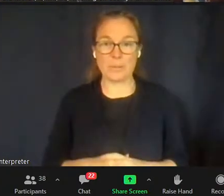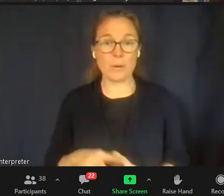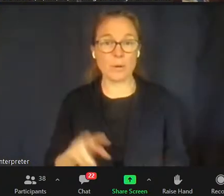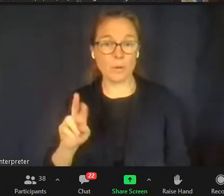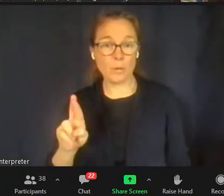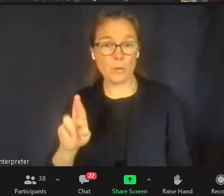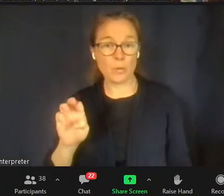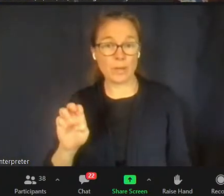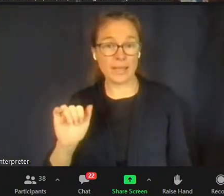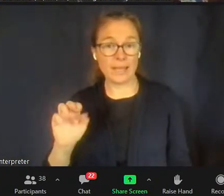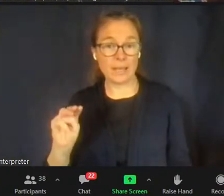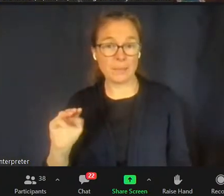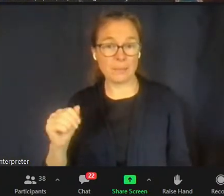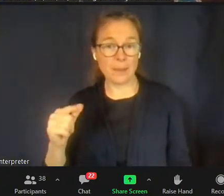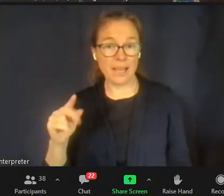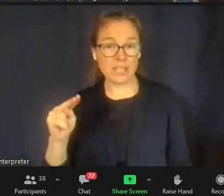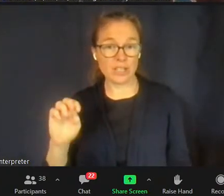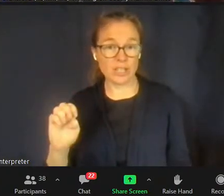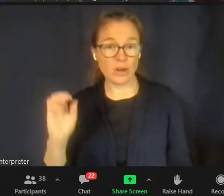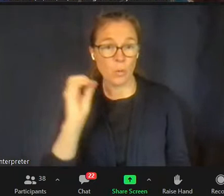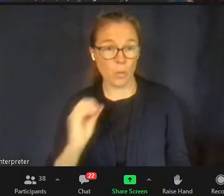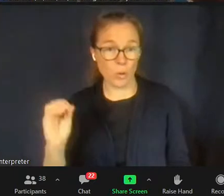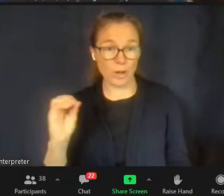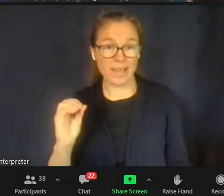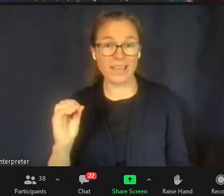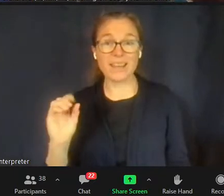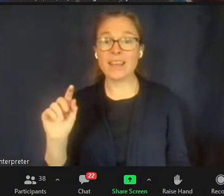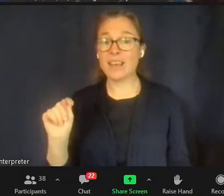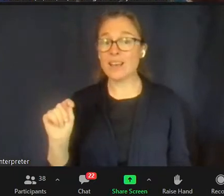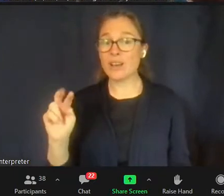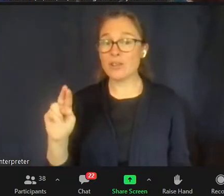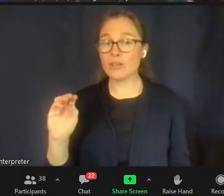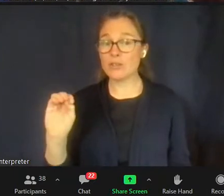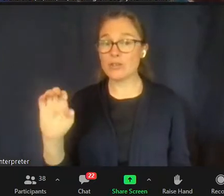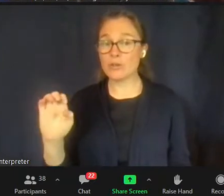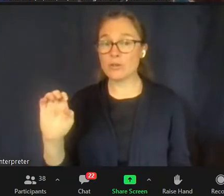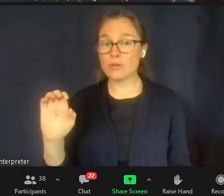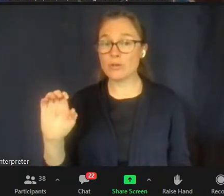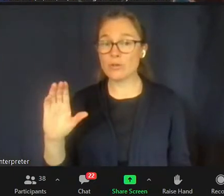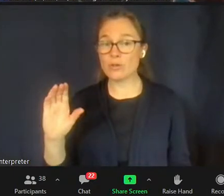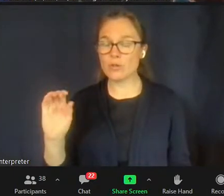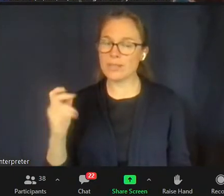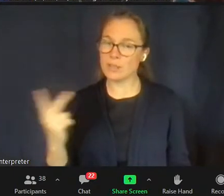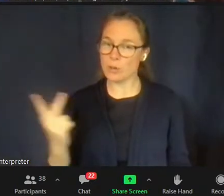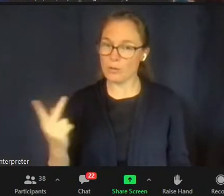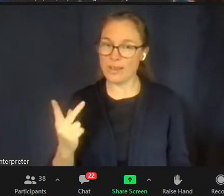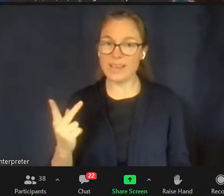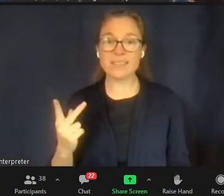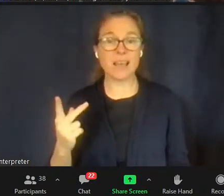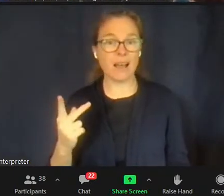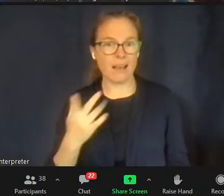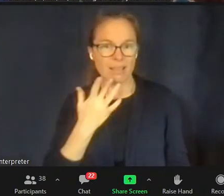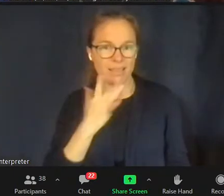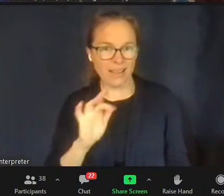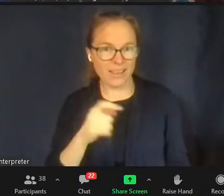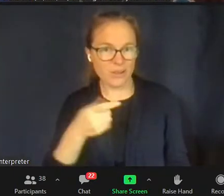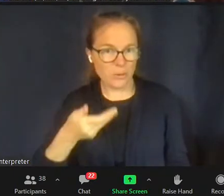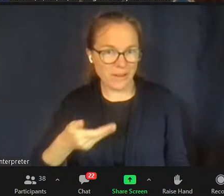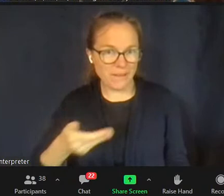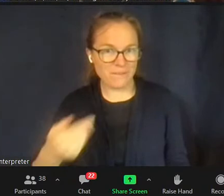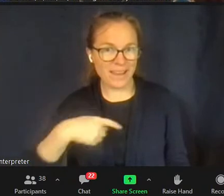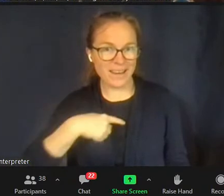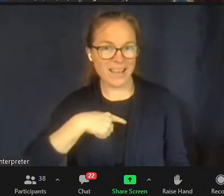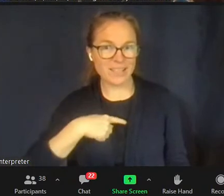Reimagine Oregon Commissioner Treese and I have been fortunate to have been invited to be on